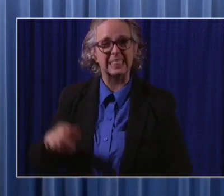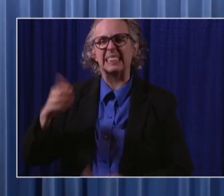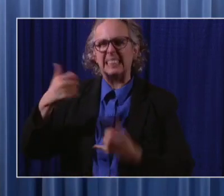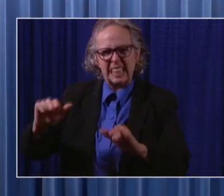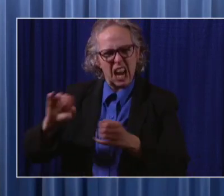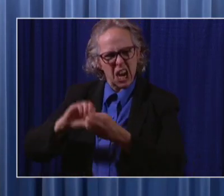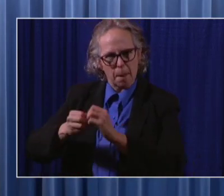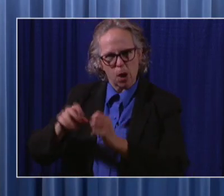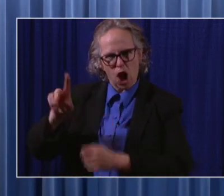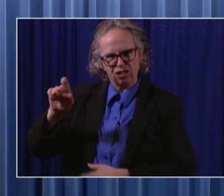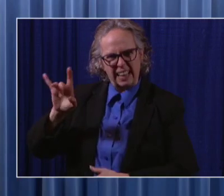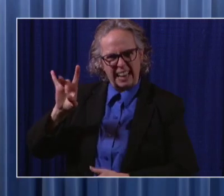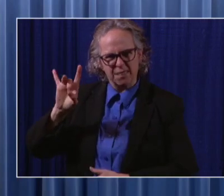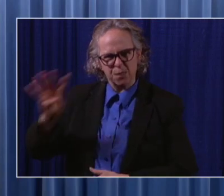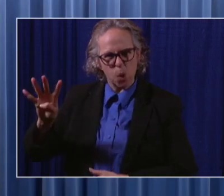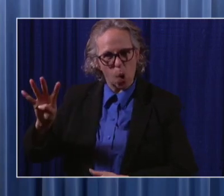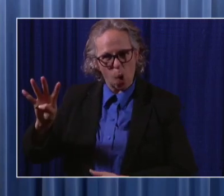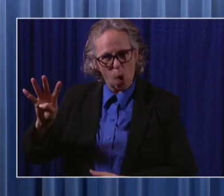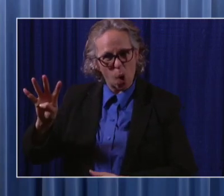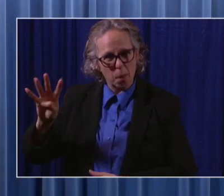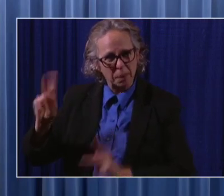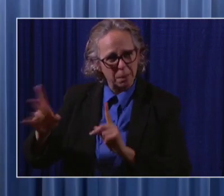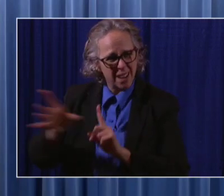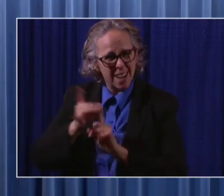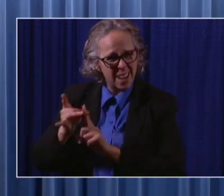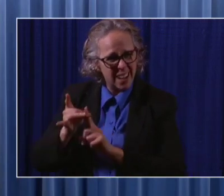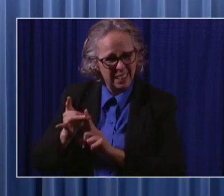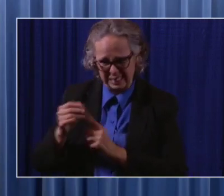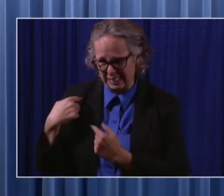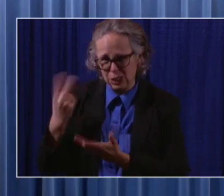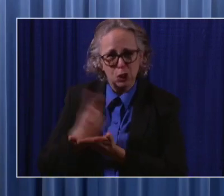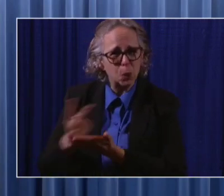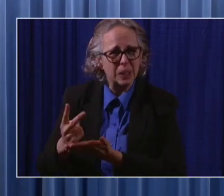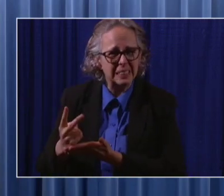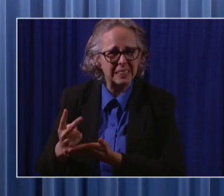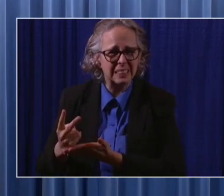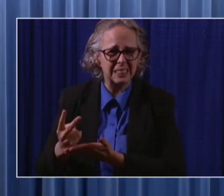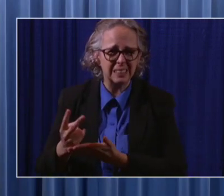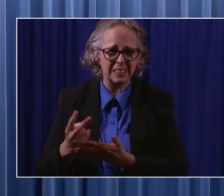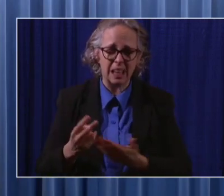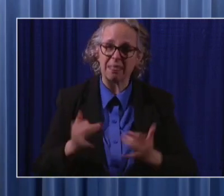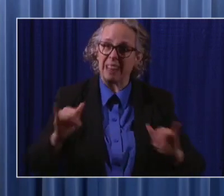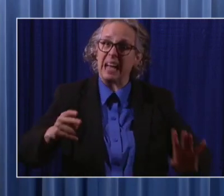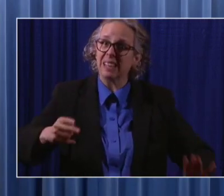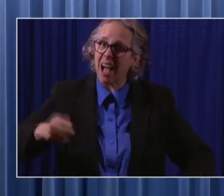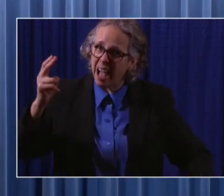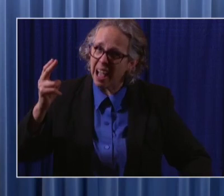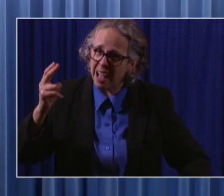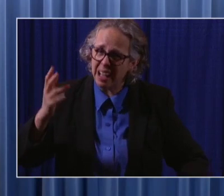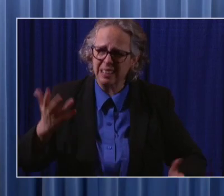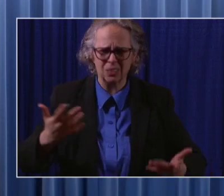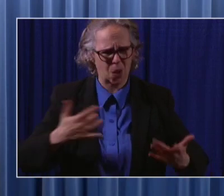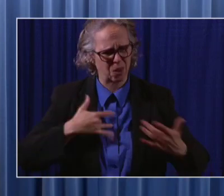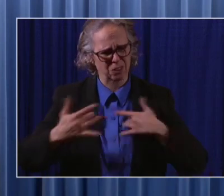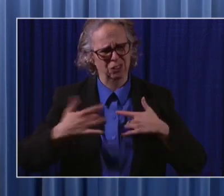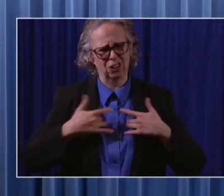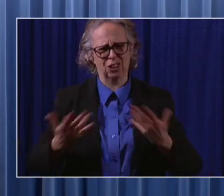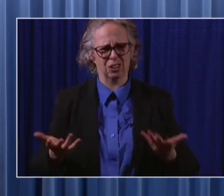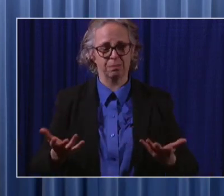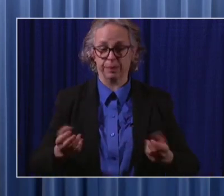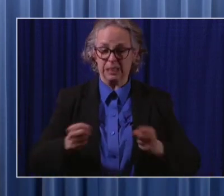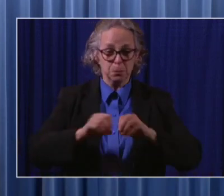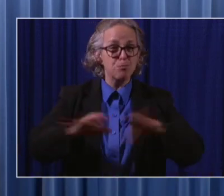100,000 residents in the past 2 weeks, which is still a very, very high rate. They've had outbreaks connected to behavioral health